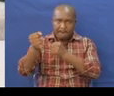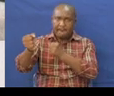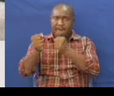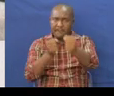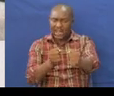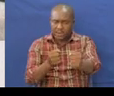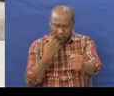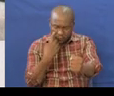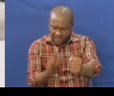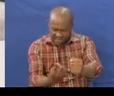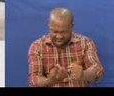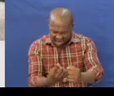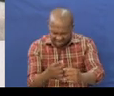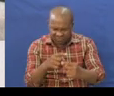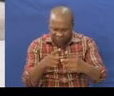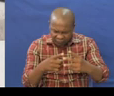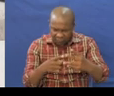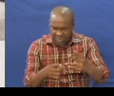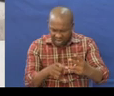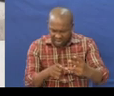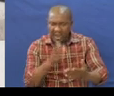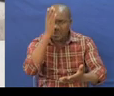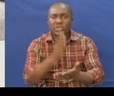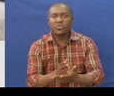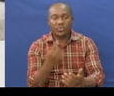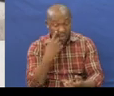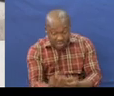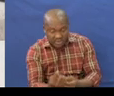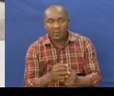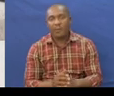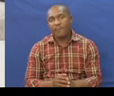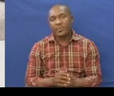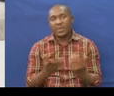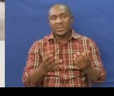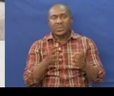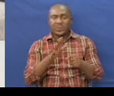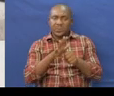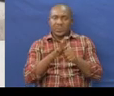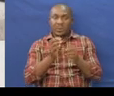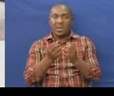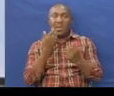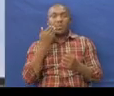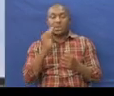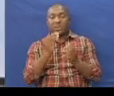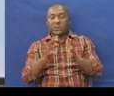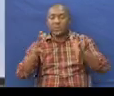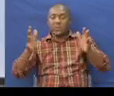the first area or in the field. So there are so many importance of, advantages of